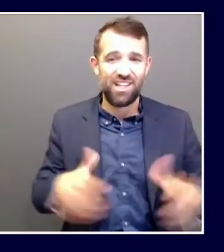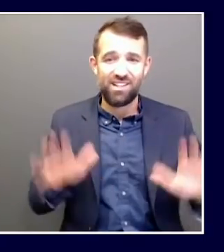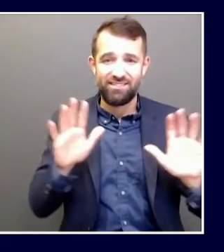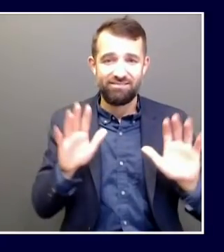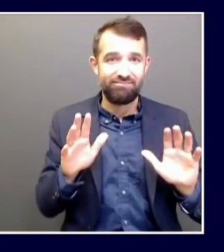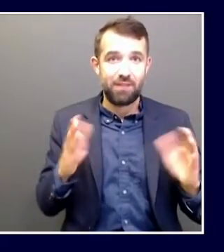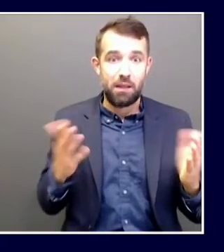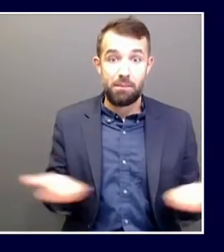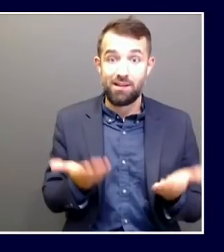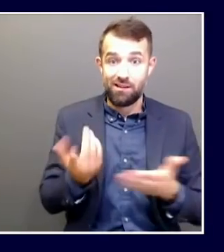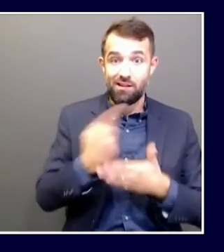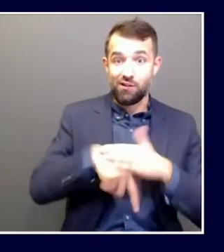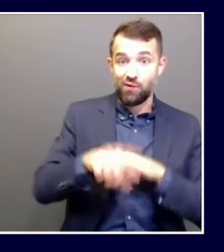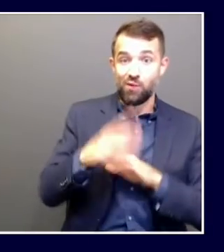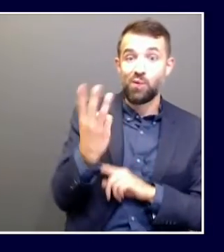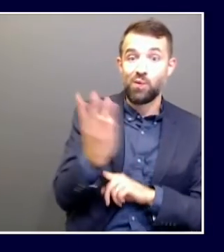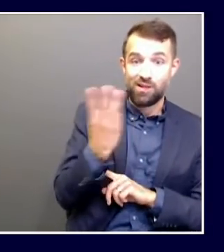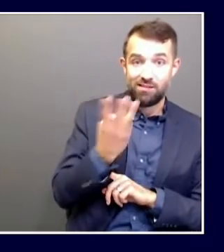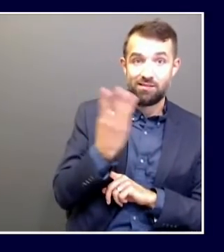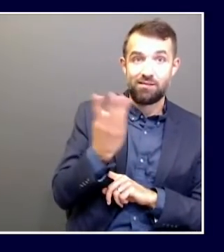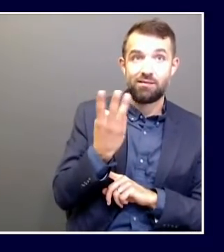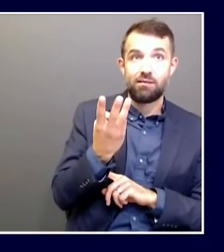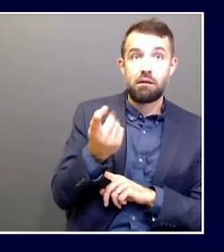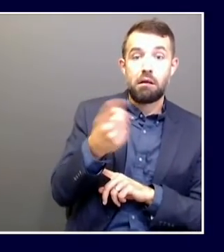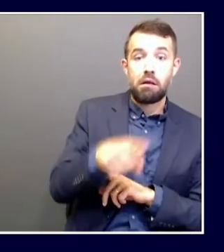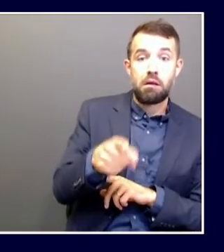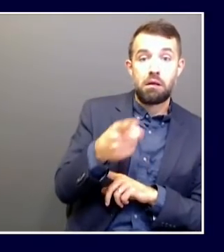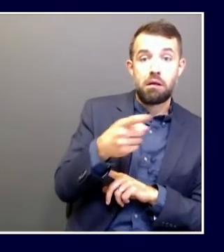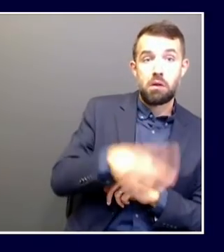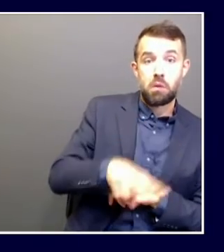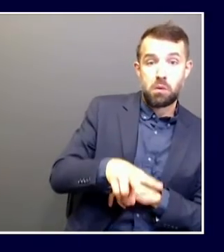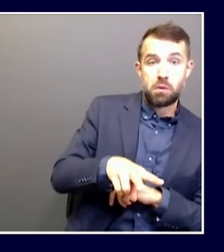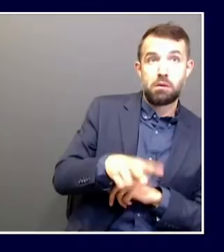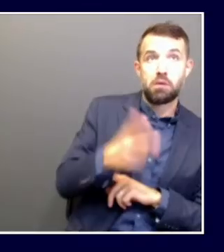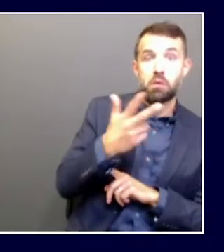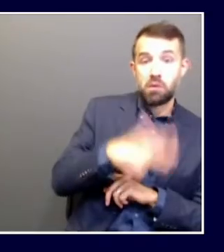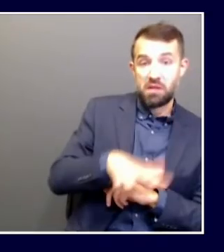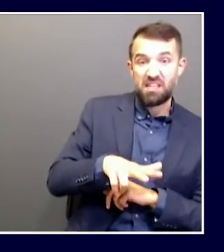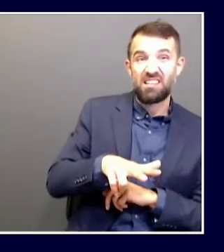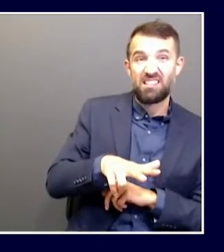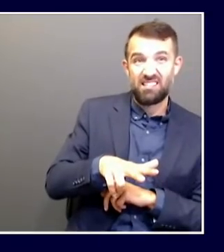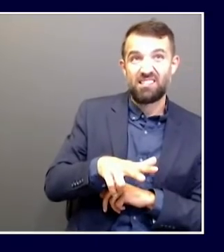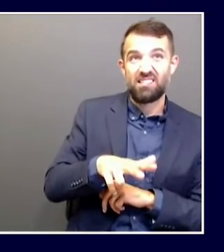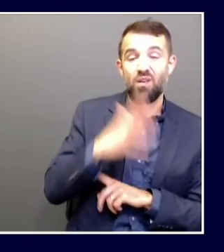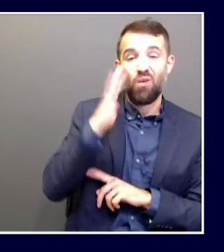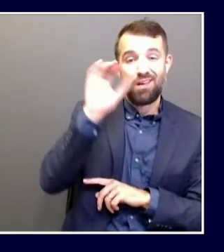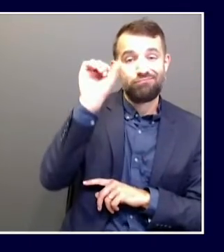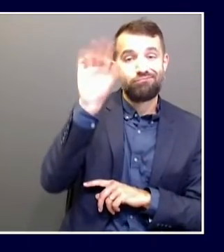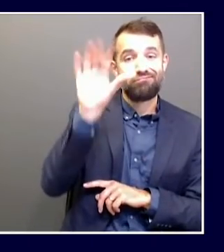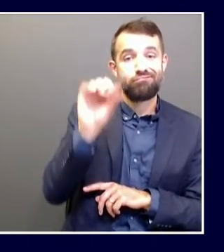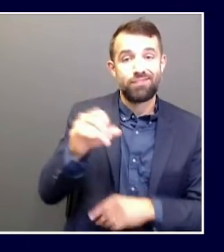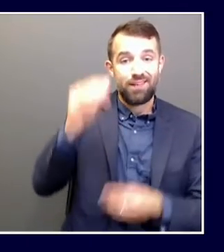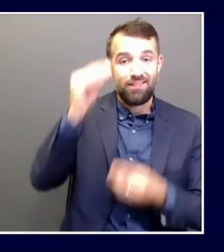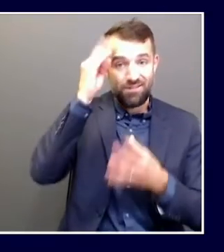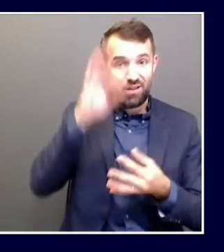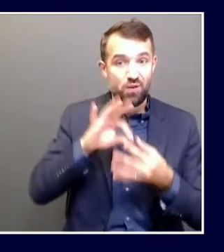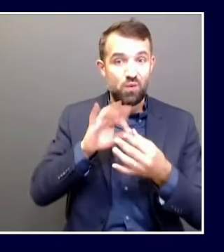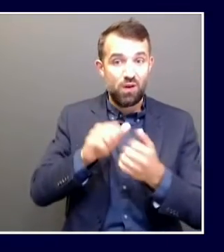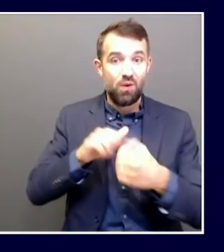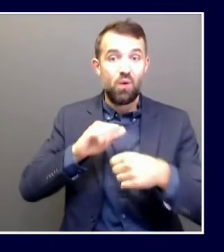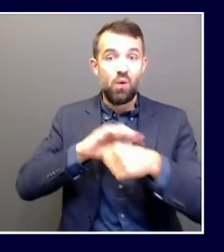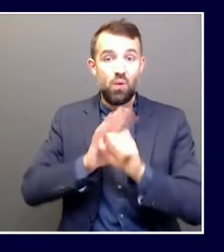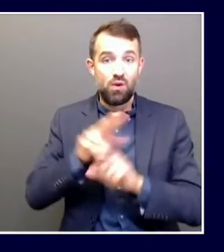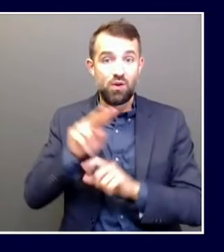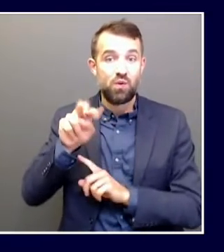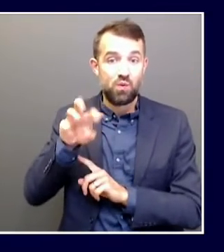Wednesday, probably for a couple Wednesdays after that, to provide you the latest information. The news right now is challenging. As I mentioned,